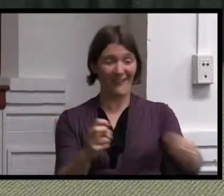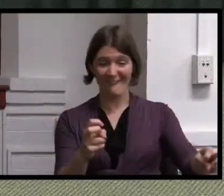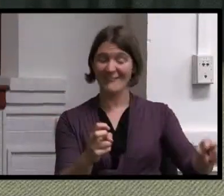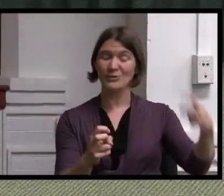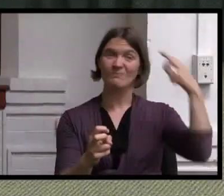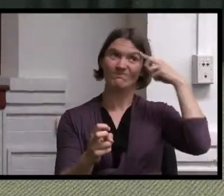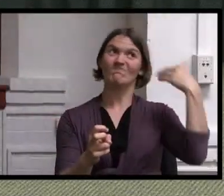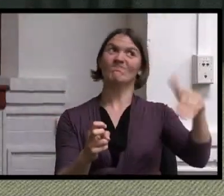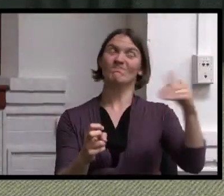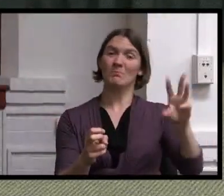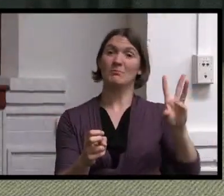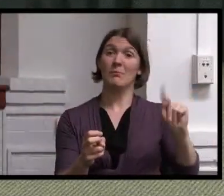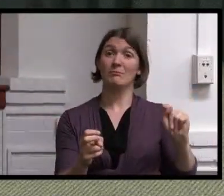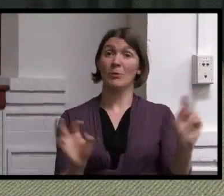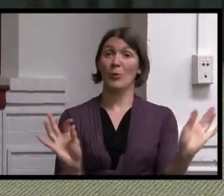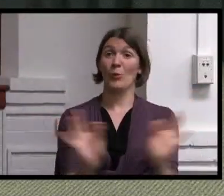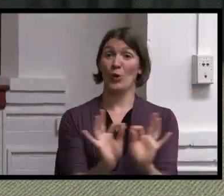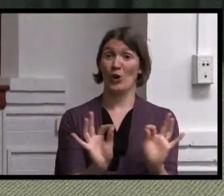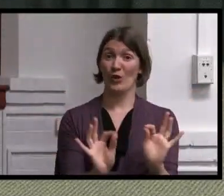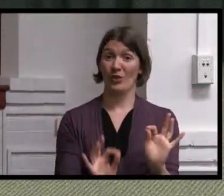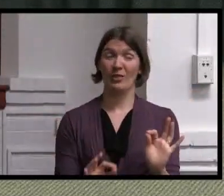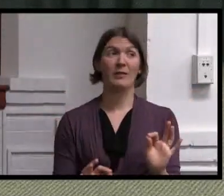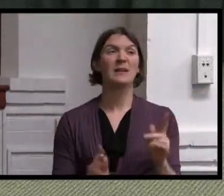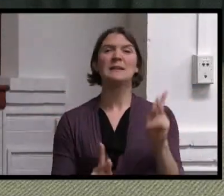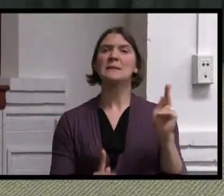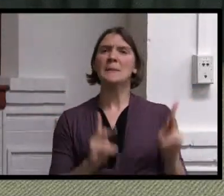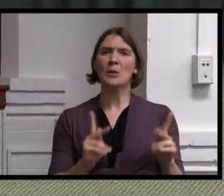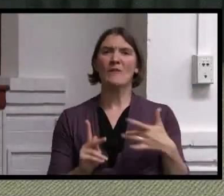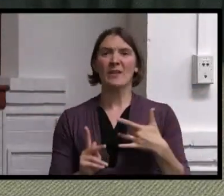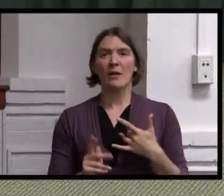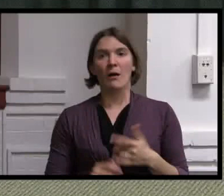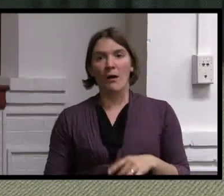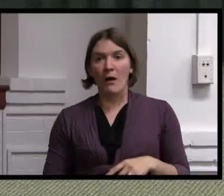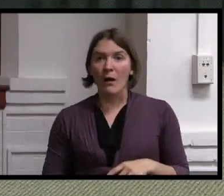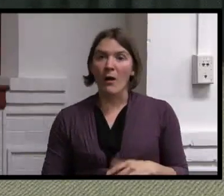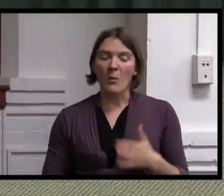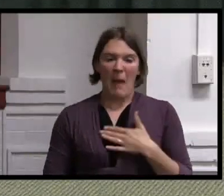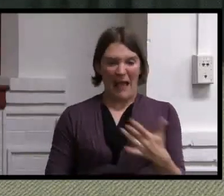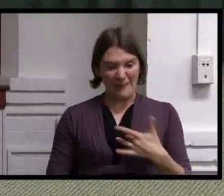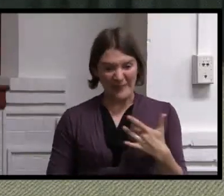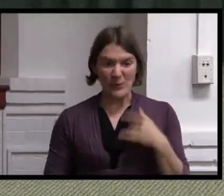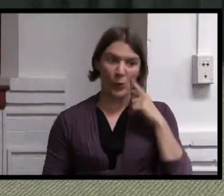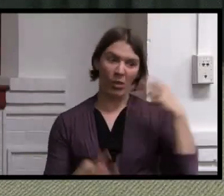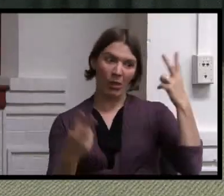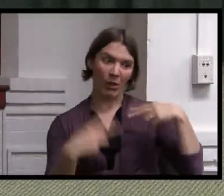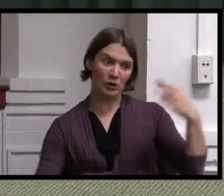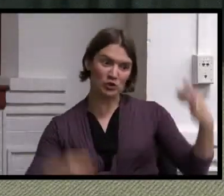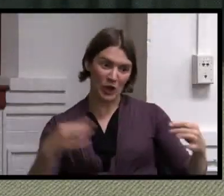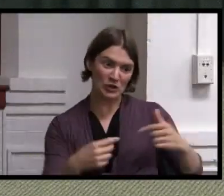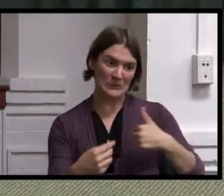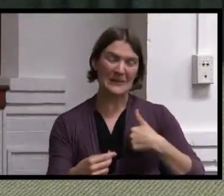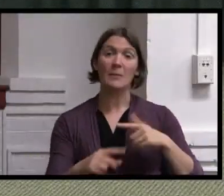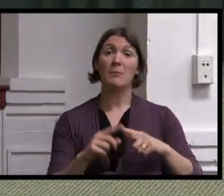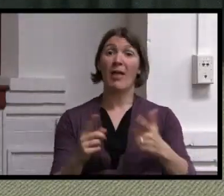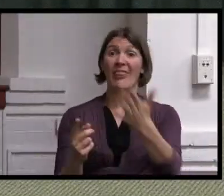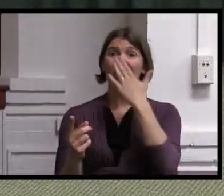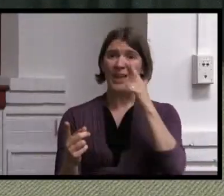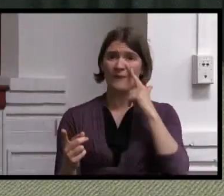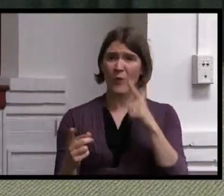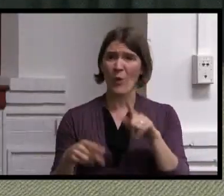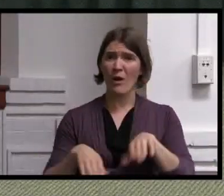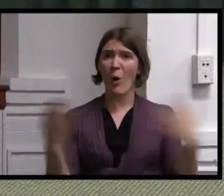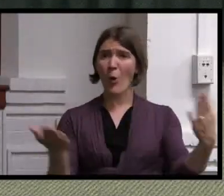conversation forward, where people can sometimes feel judged for their feelings. I appreciate it coming forward, and I